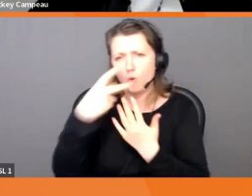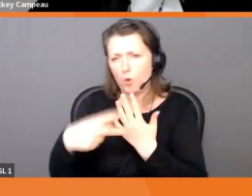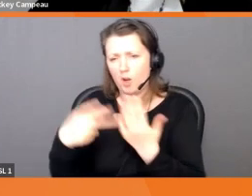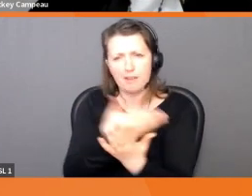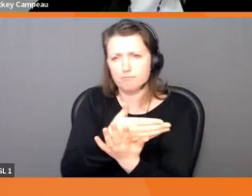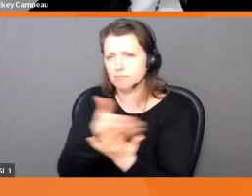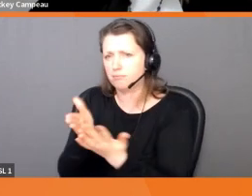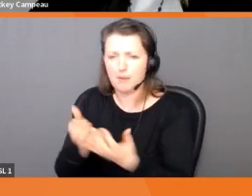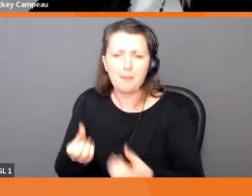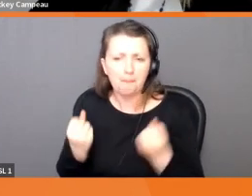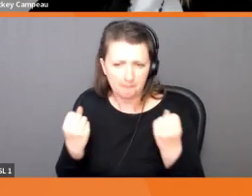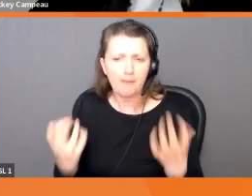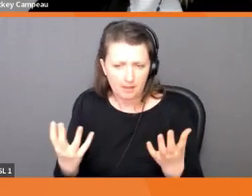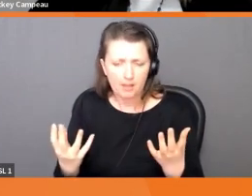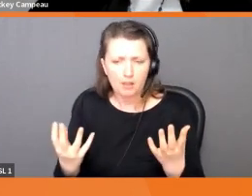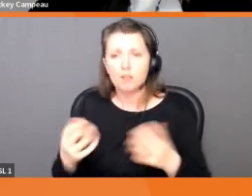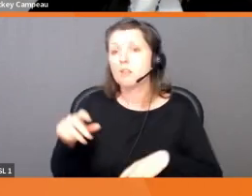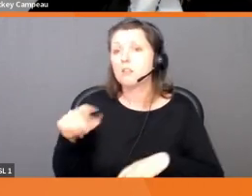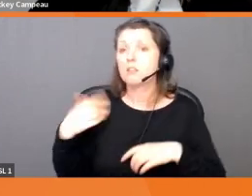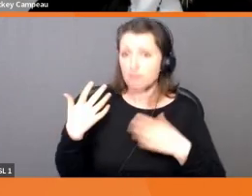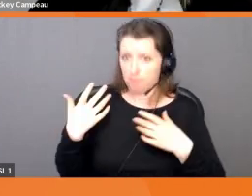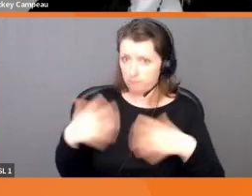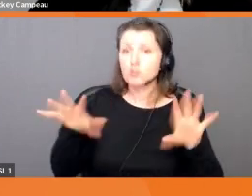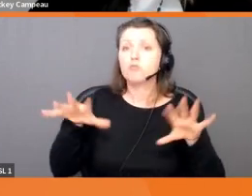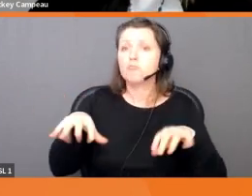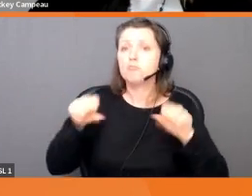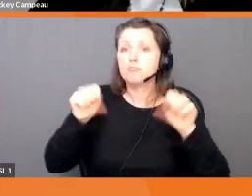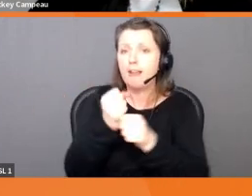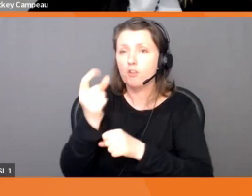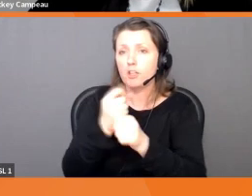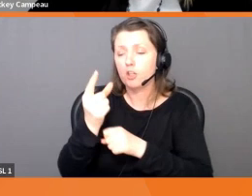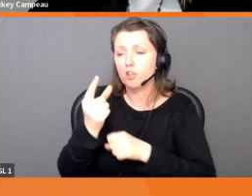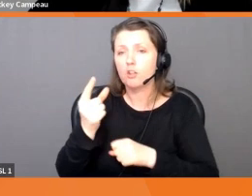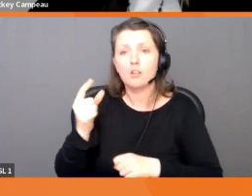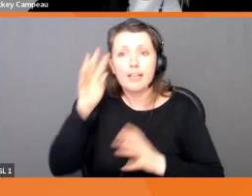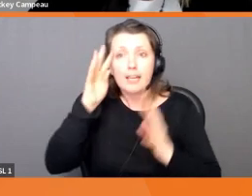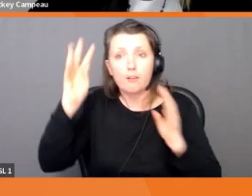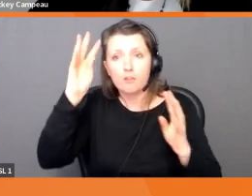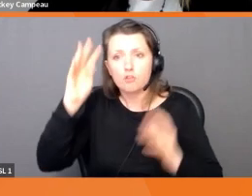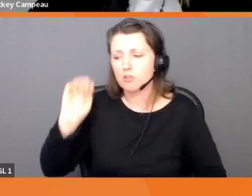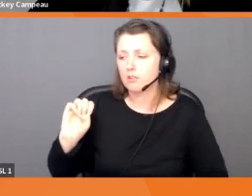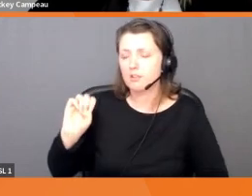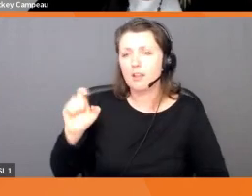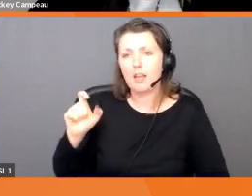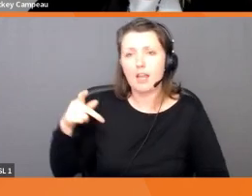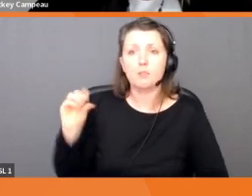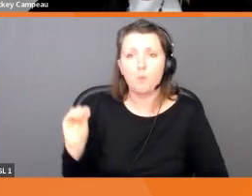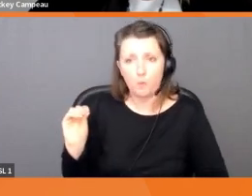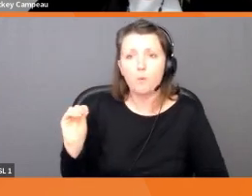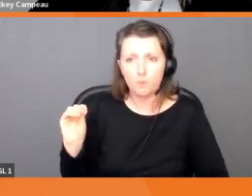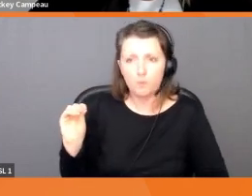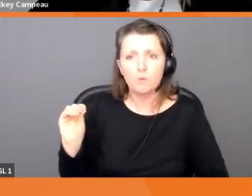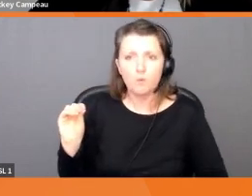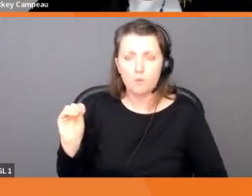do an annual trade show called the Ontario Innovation Expo and make many valuable connections for the clients we work